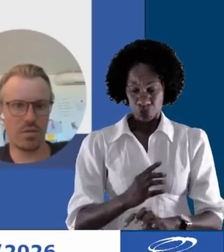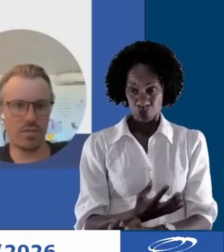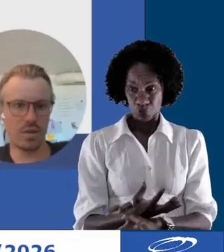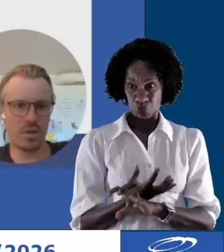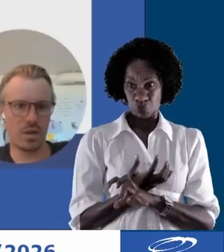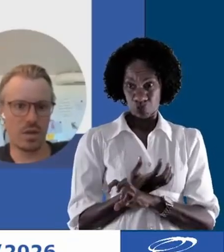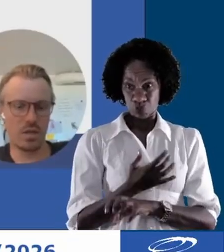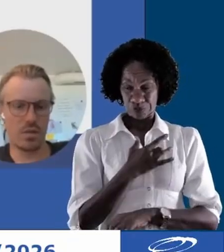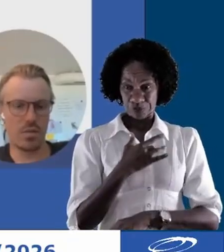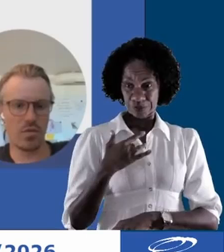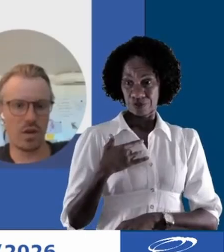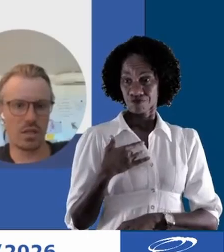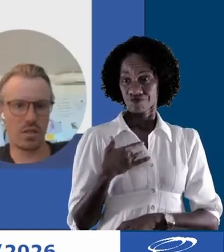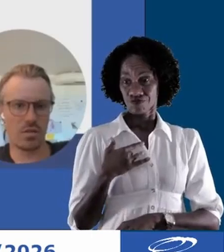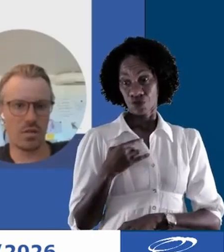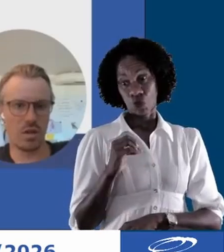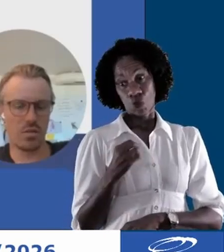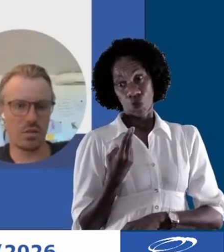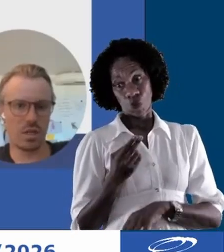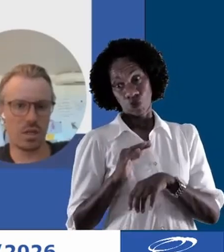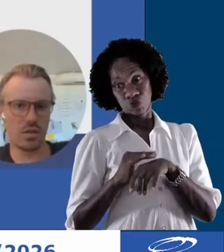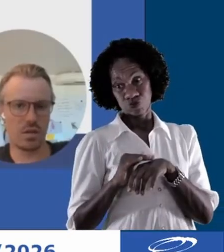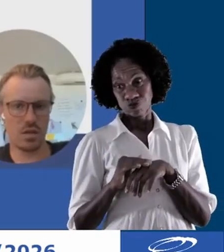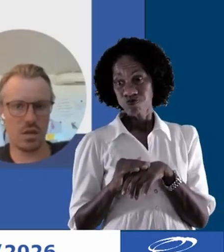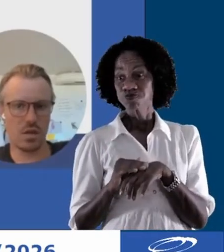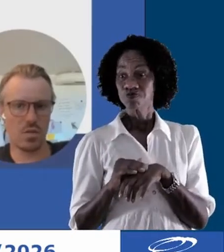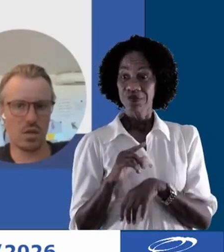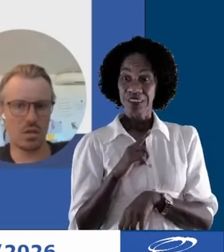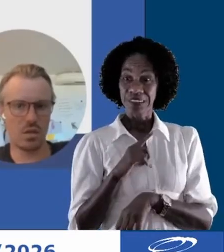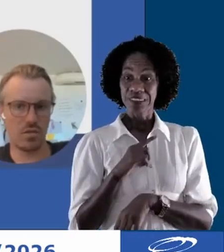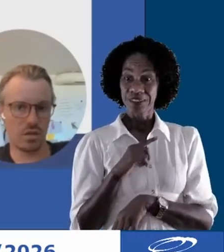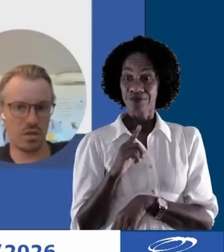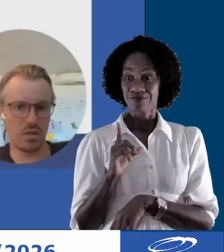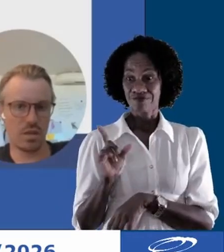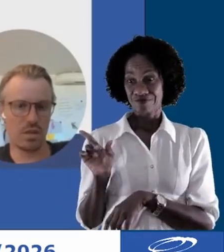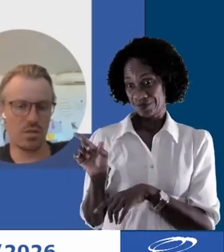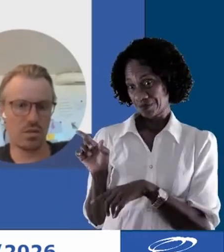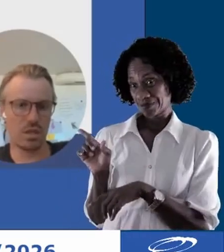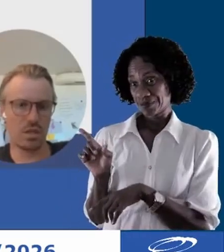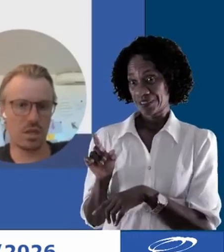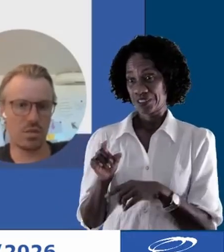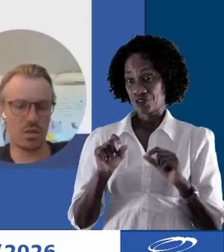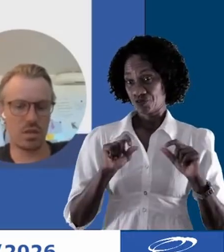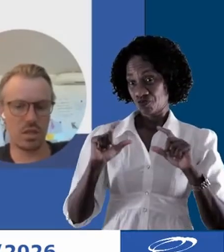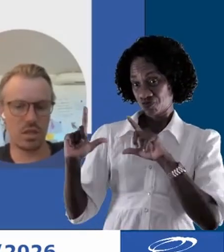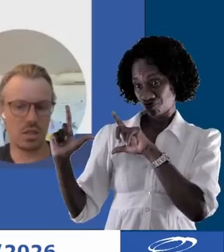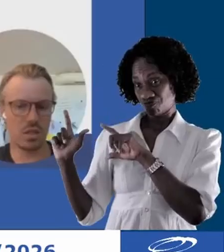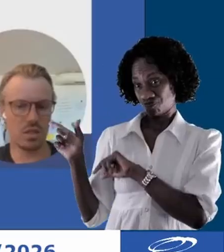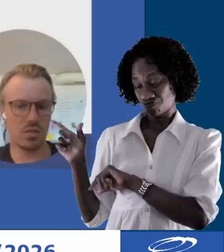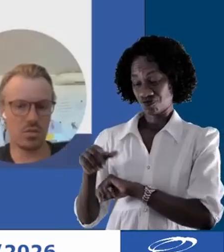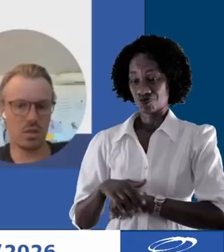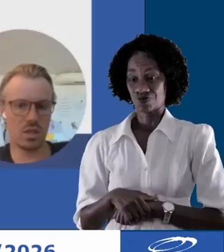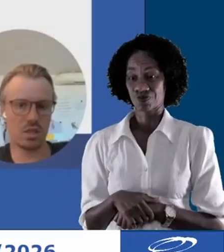bone? Is it a prophylactic or a therapeutic setting? And what is the difference in bacterial location and presentation in